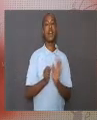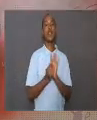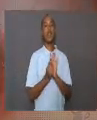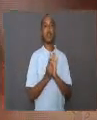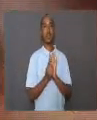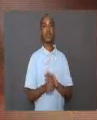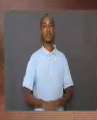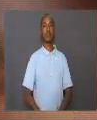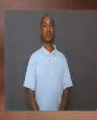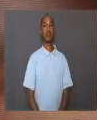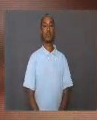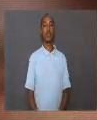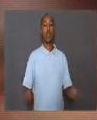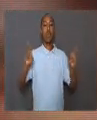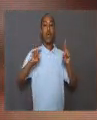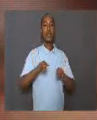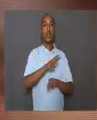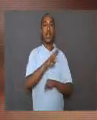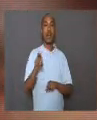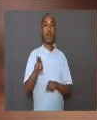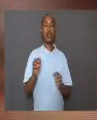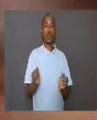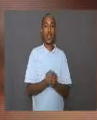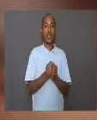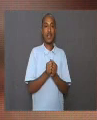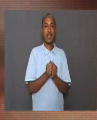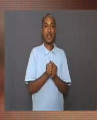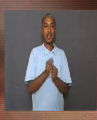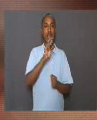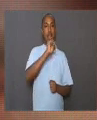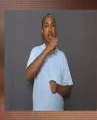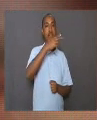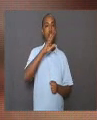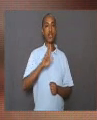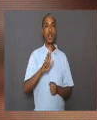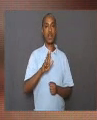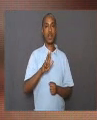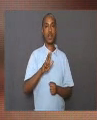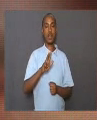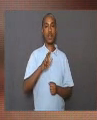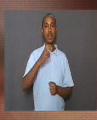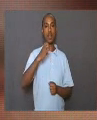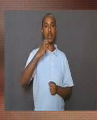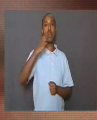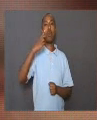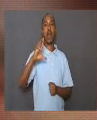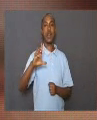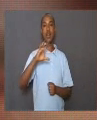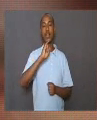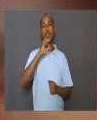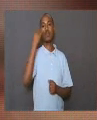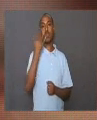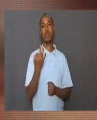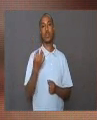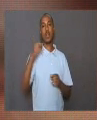example. When they are brought together, ammonium chloride is formed, as